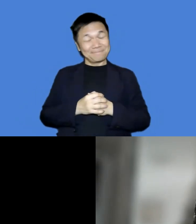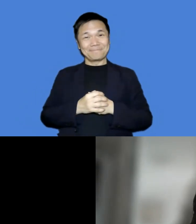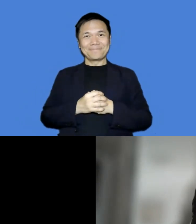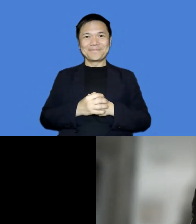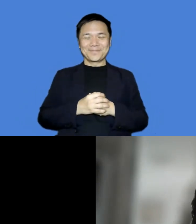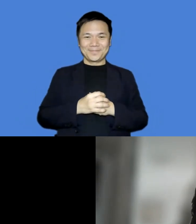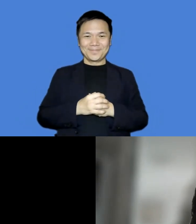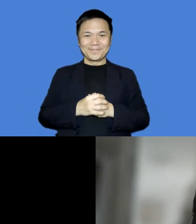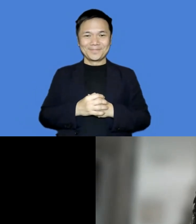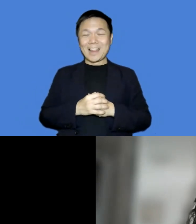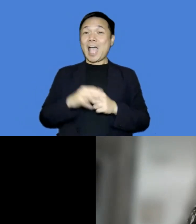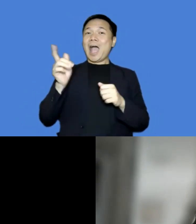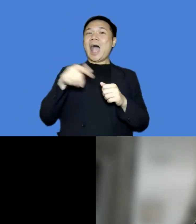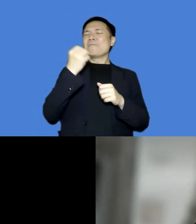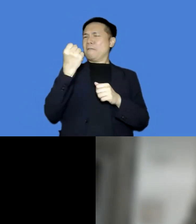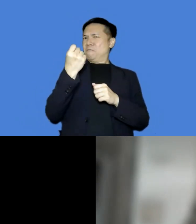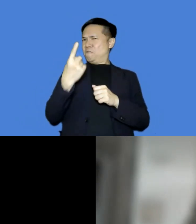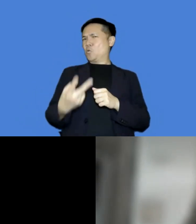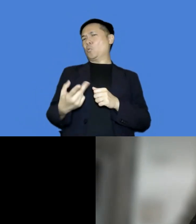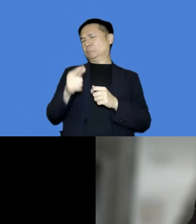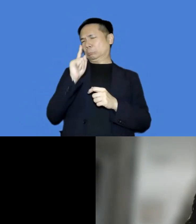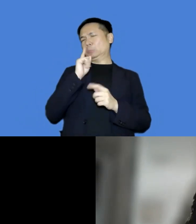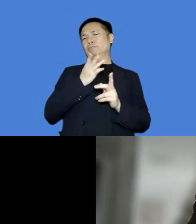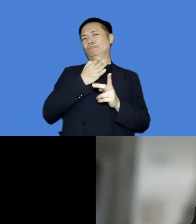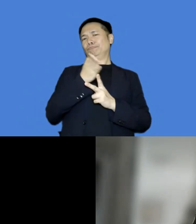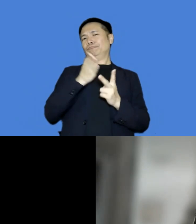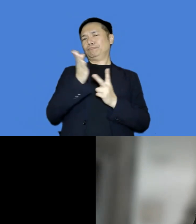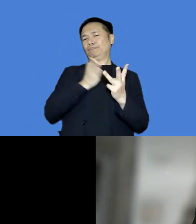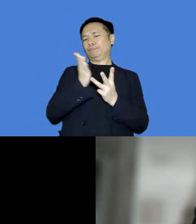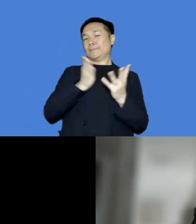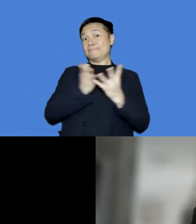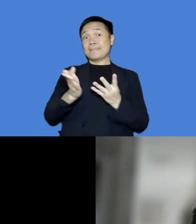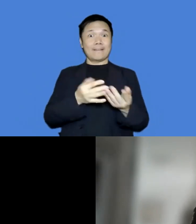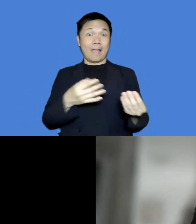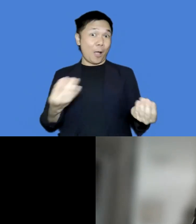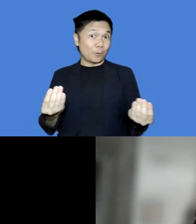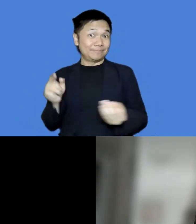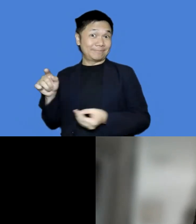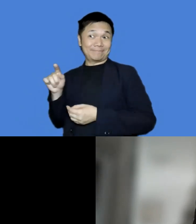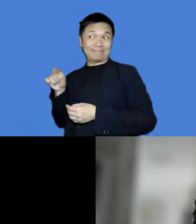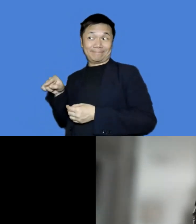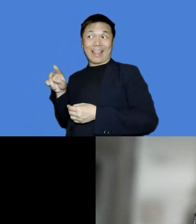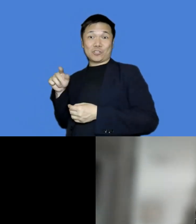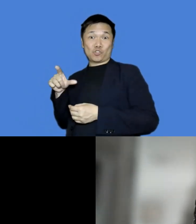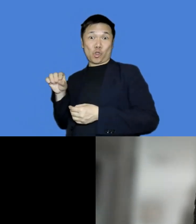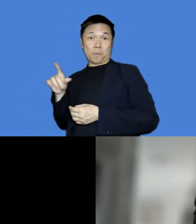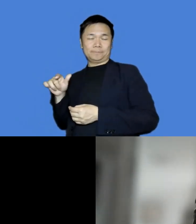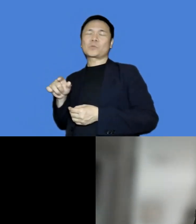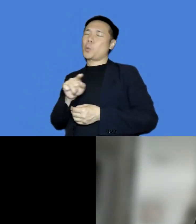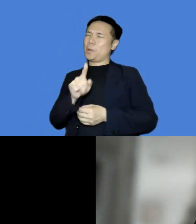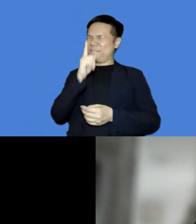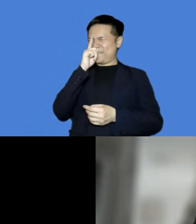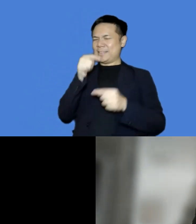Absolutely, there's several ways in which this can be done. First of all, I should have specified the